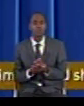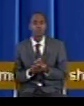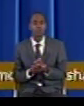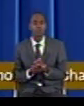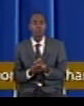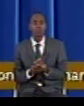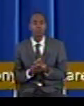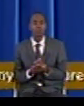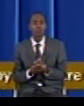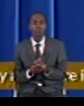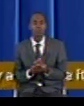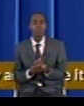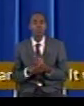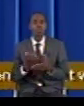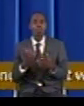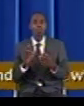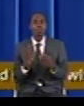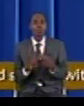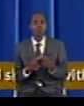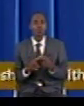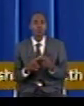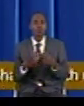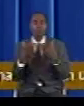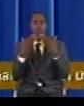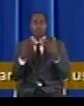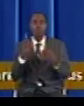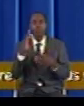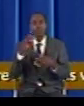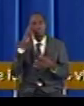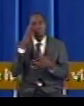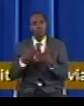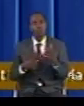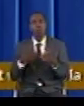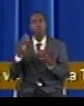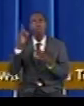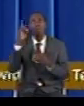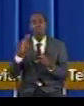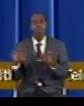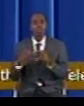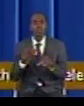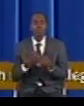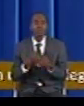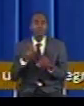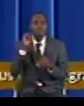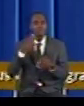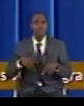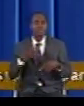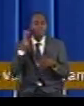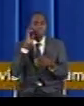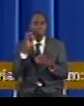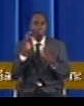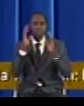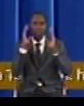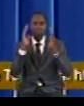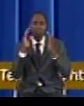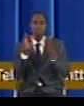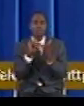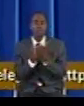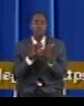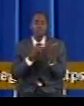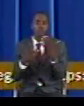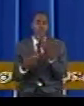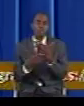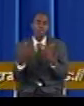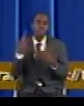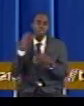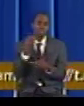District. I want to appreciate God, what God did in my life. I attended the Achievers Summit last year. And